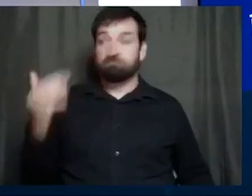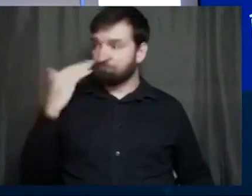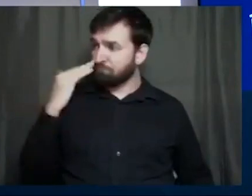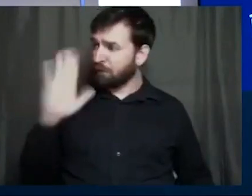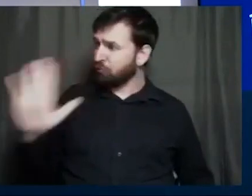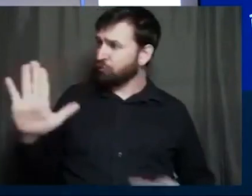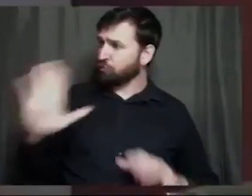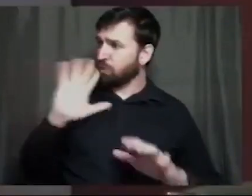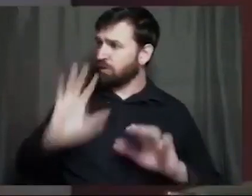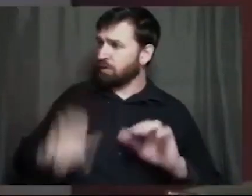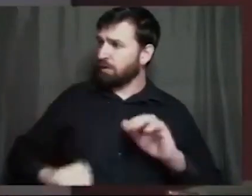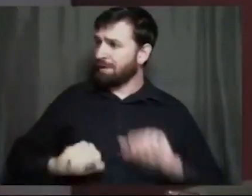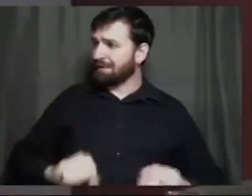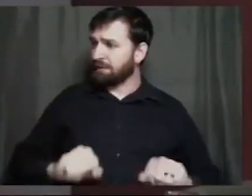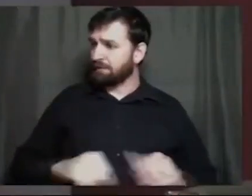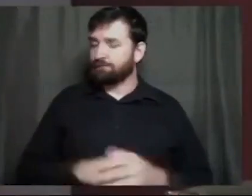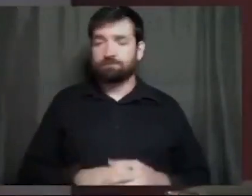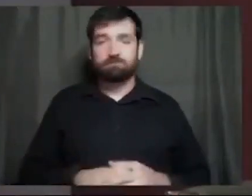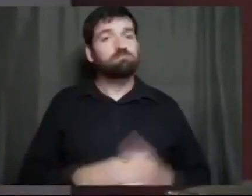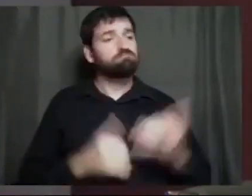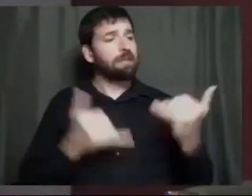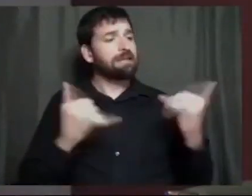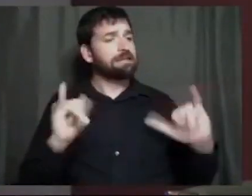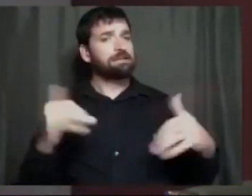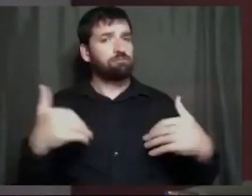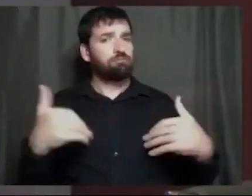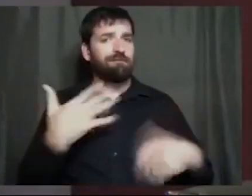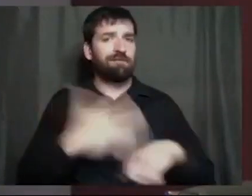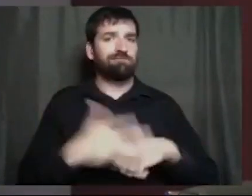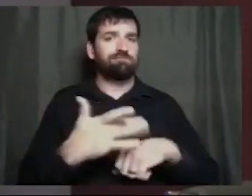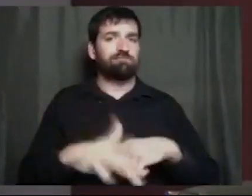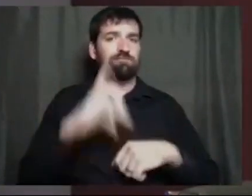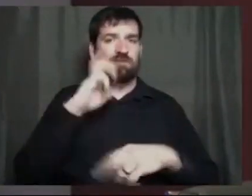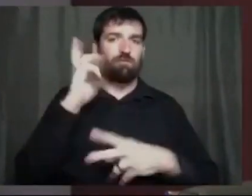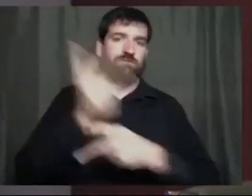Myers? Yeah, we still continue to have capacity to care for the children of our region.